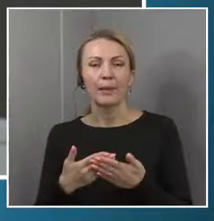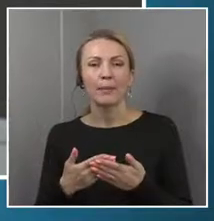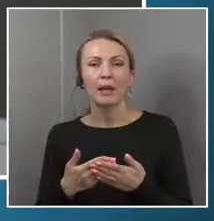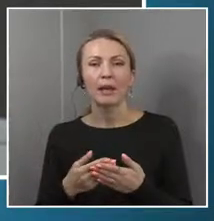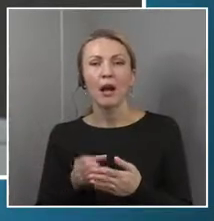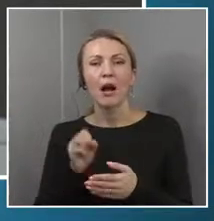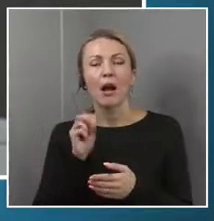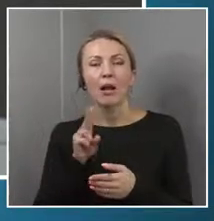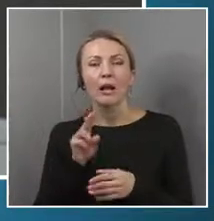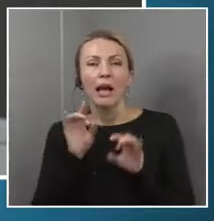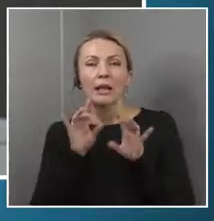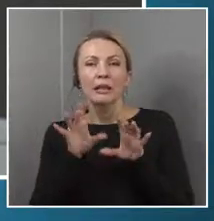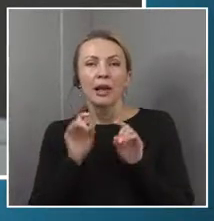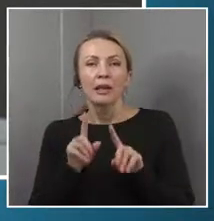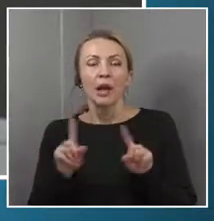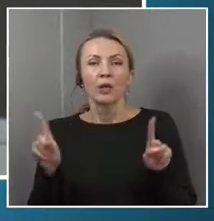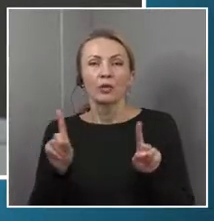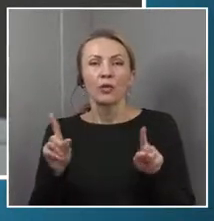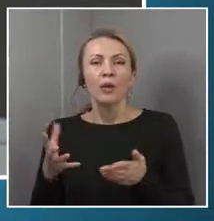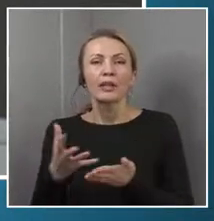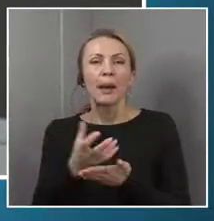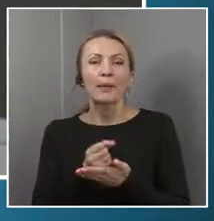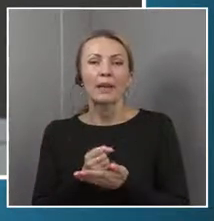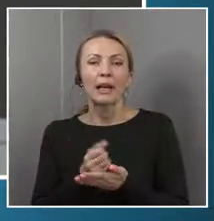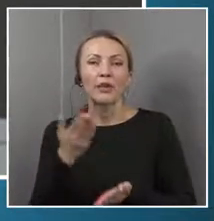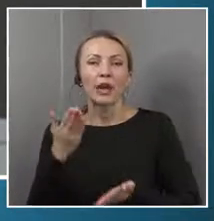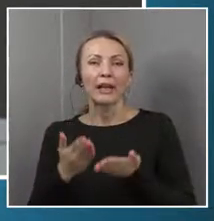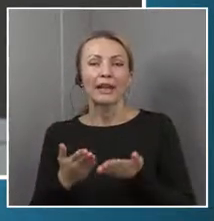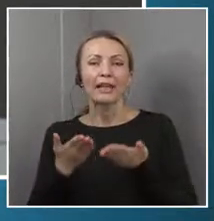collecting is about knowing what you collect.